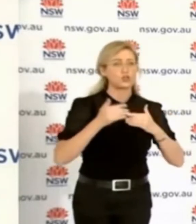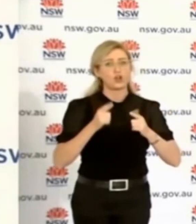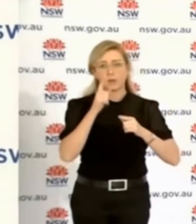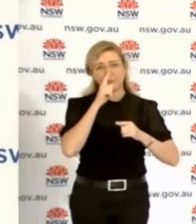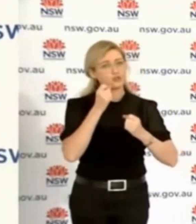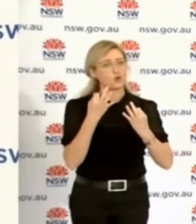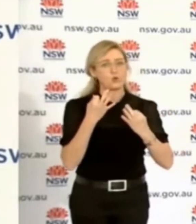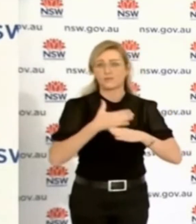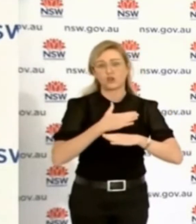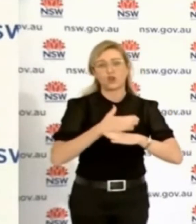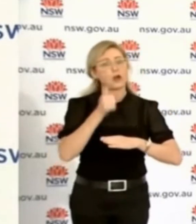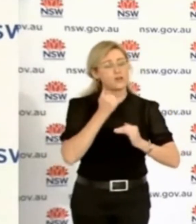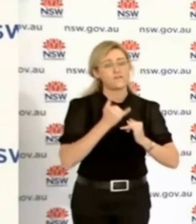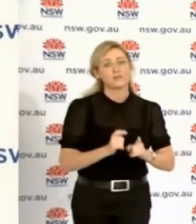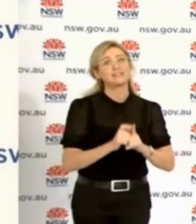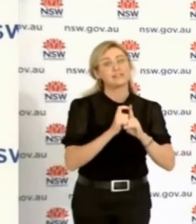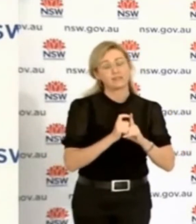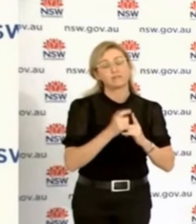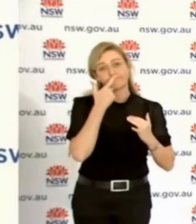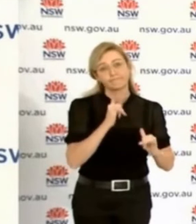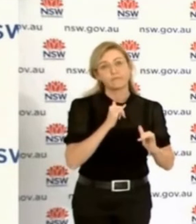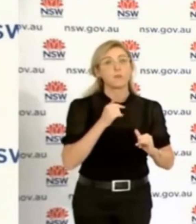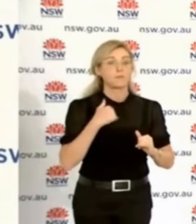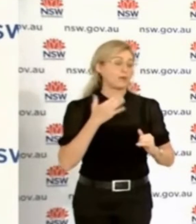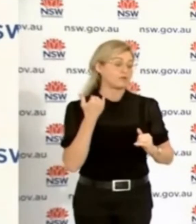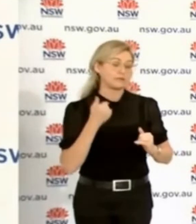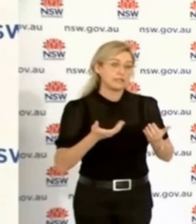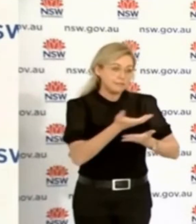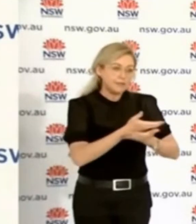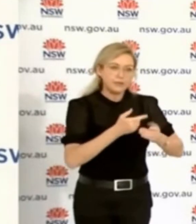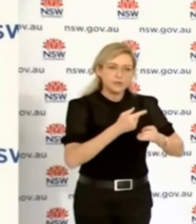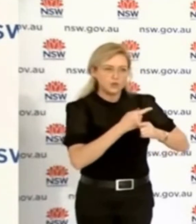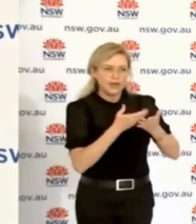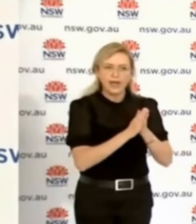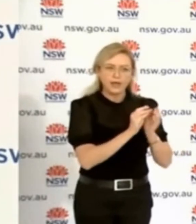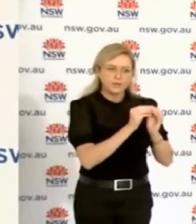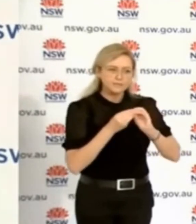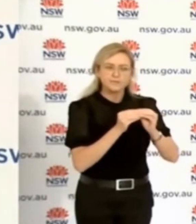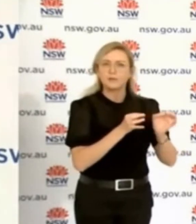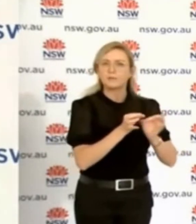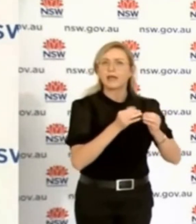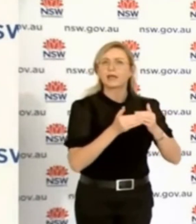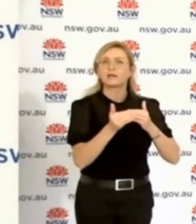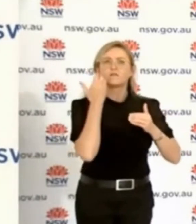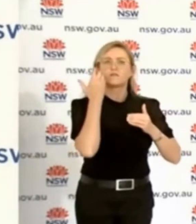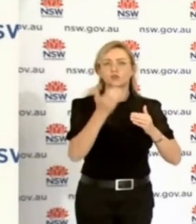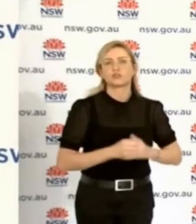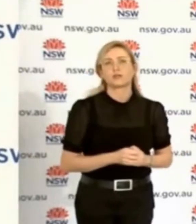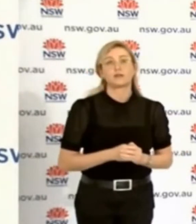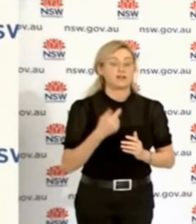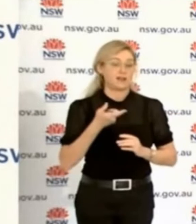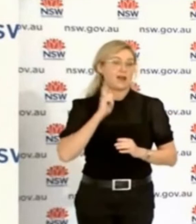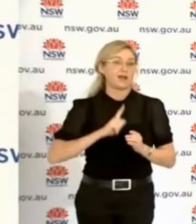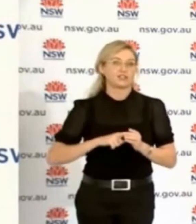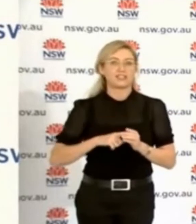will get through this. And I think if you look at, the Deputy Premier spoke about past performance. Well, last year, the New South Wales economy went through a very difficult